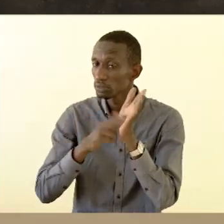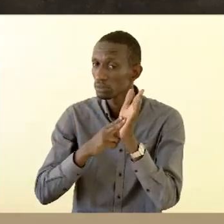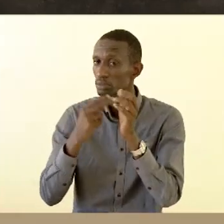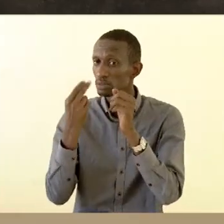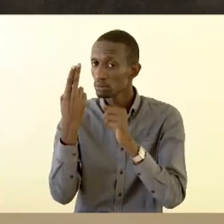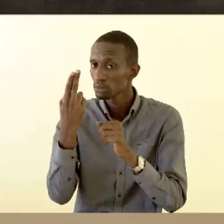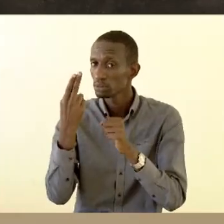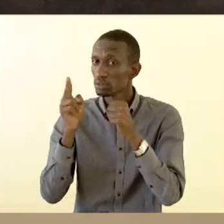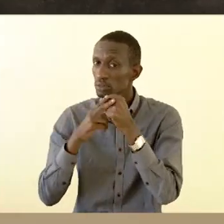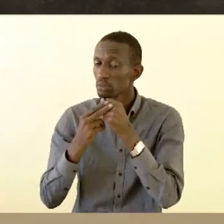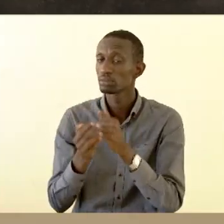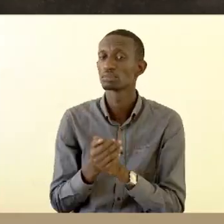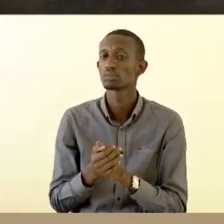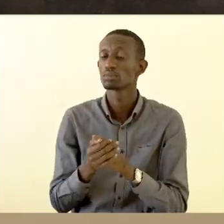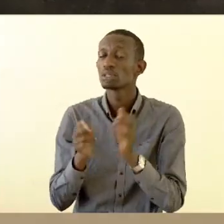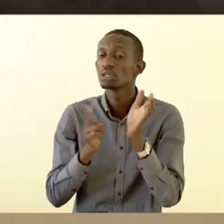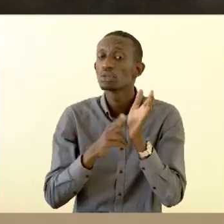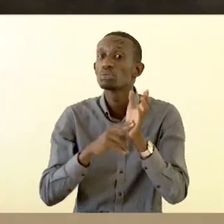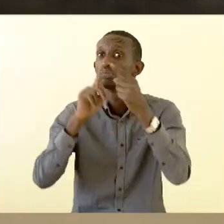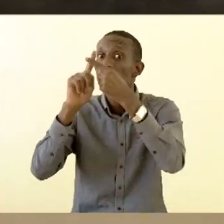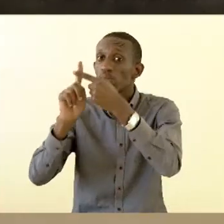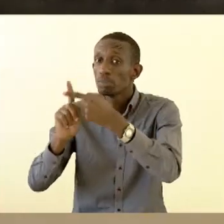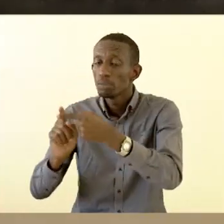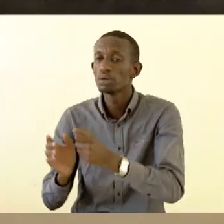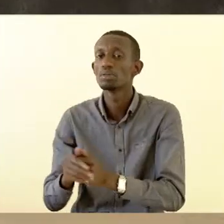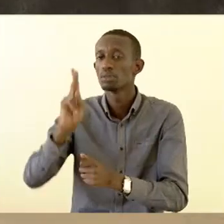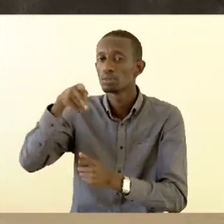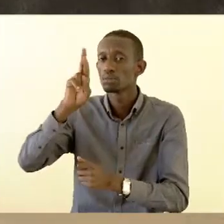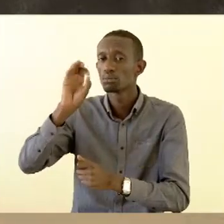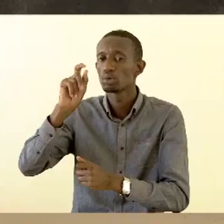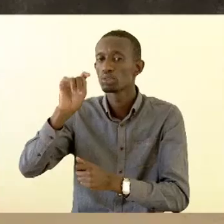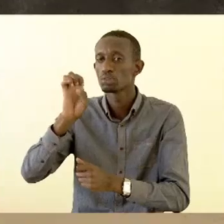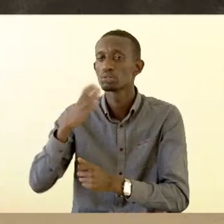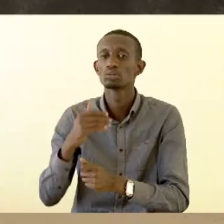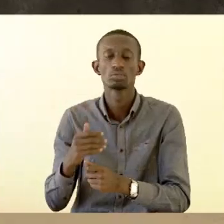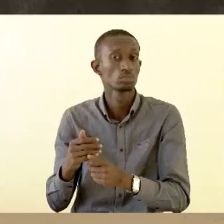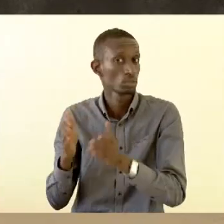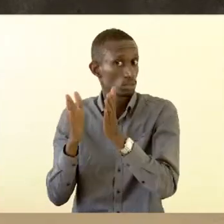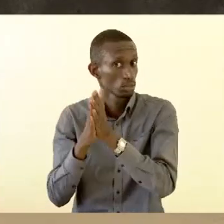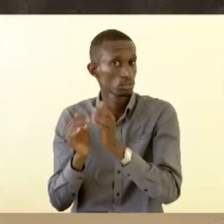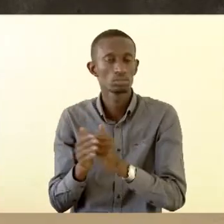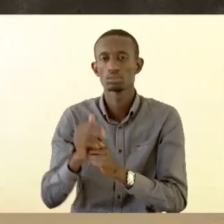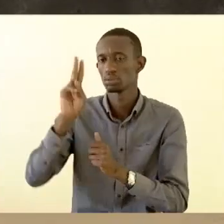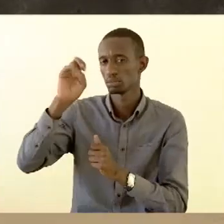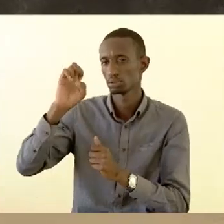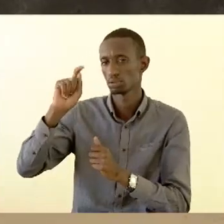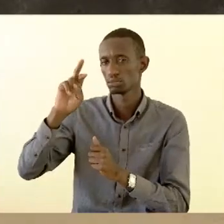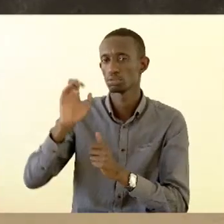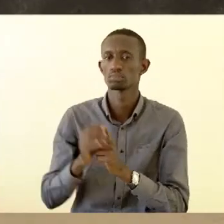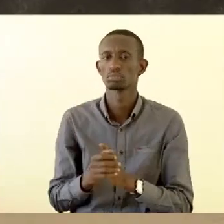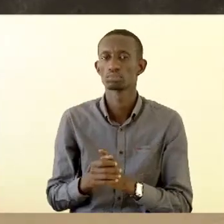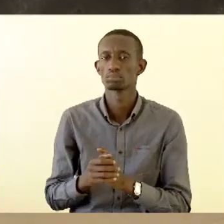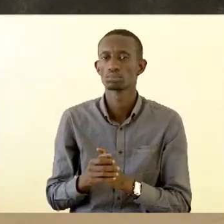sum of protons and neutrons. So having the number of protons and the mass number, we can